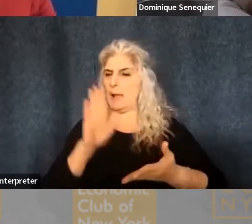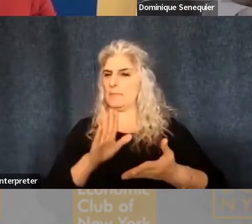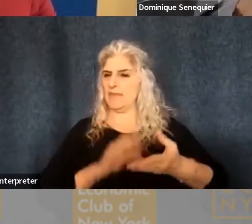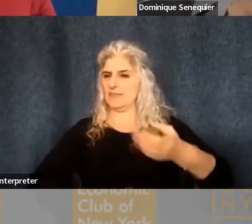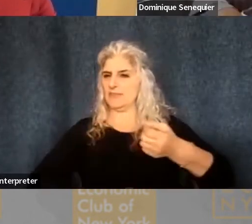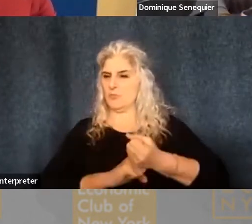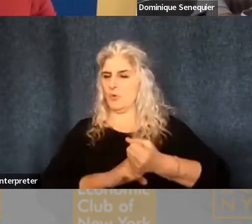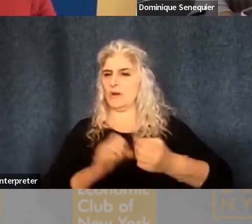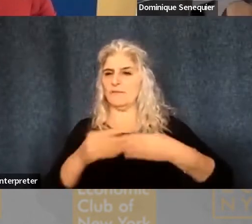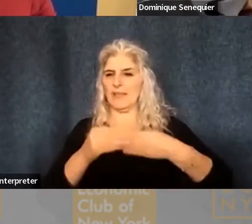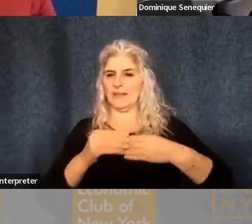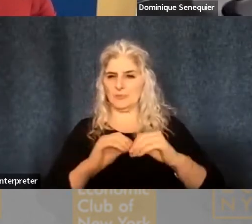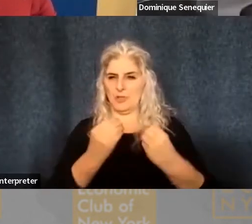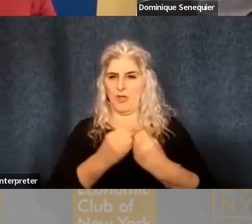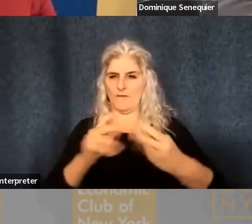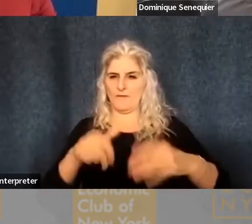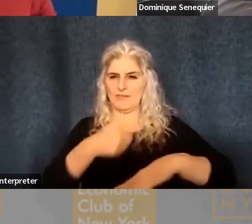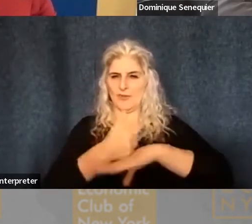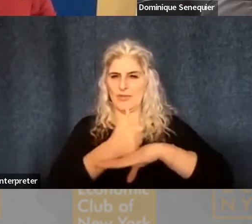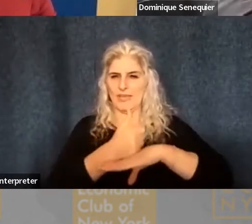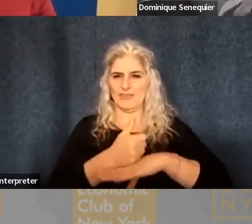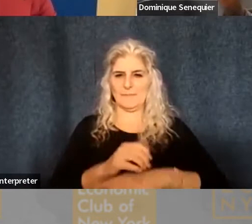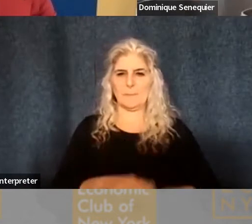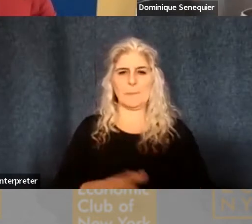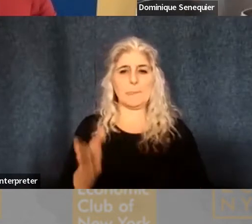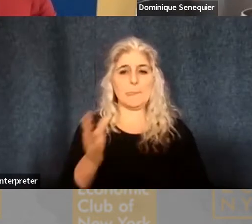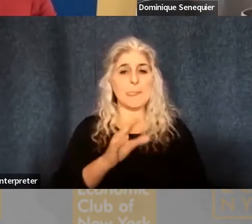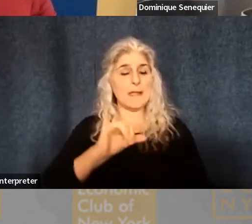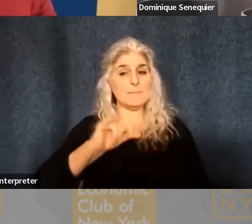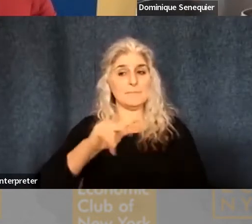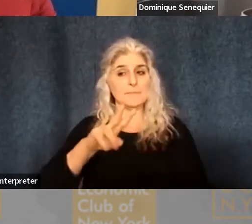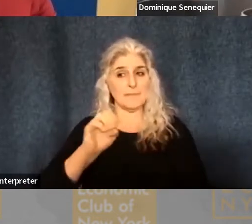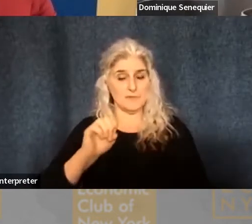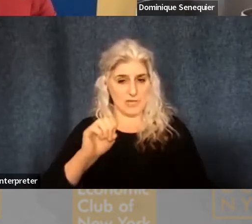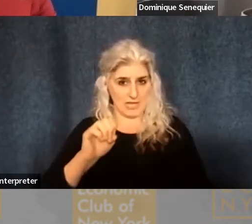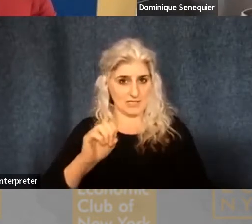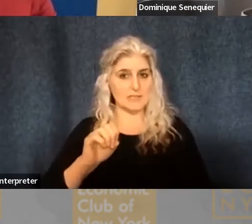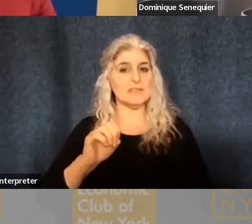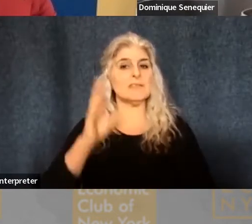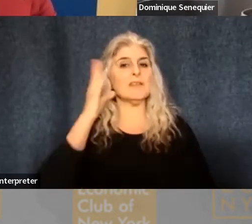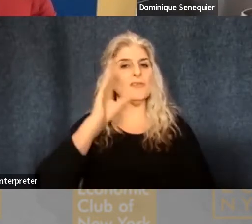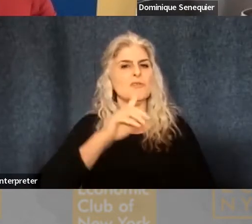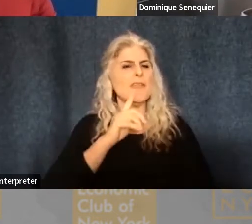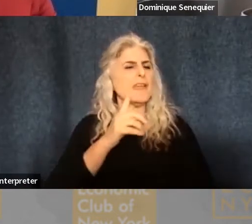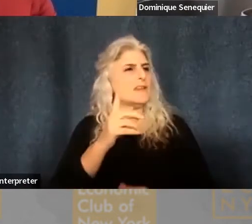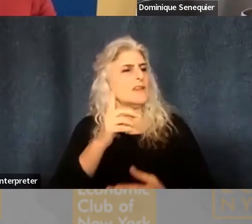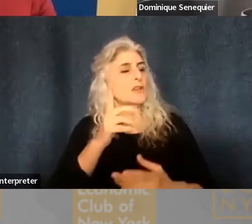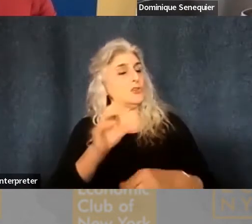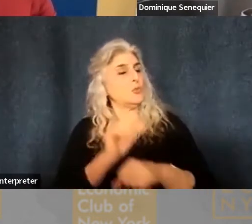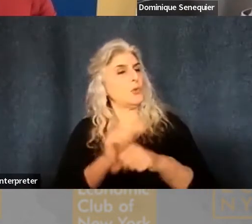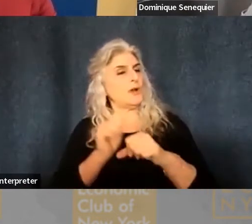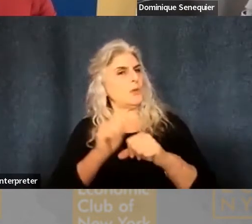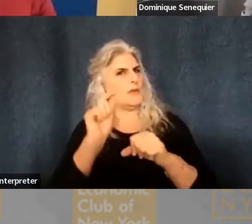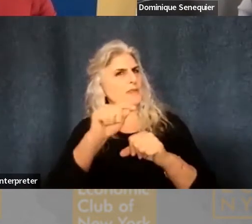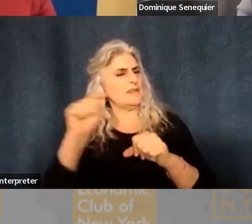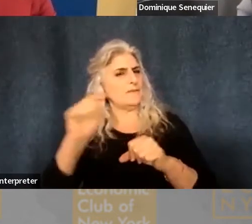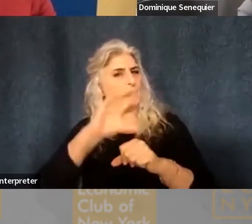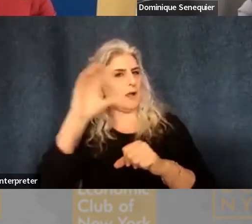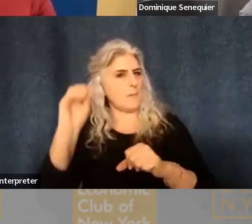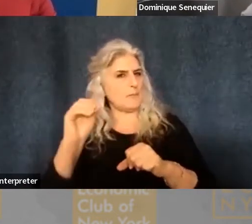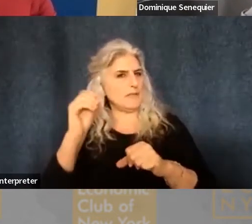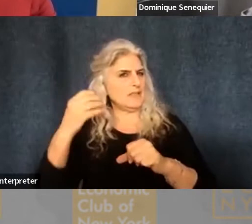I do want to bring Janice in. What are you hearing from the employers that you're working with? And do you see it helping or